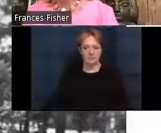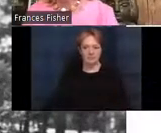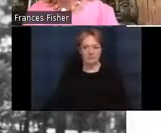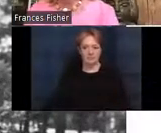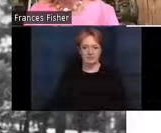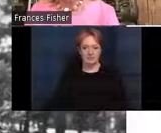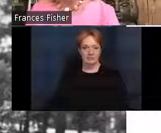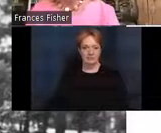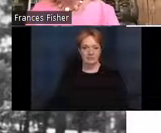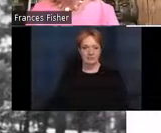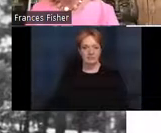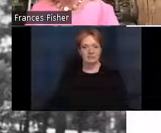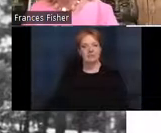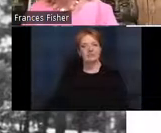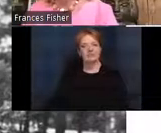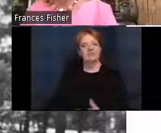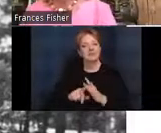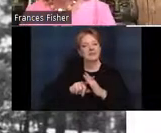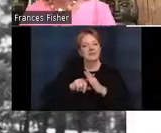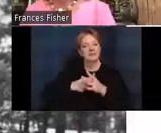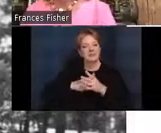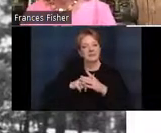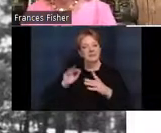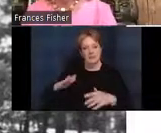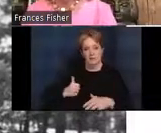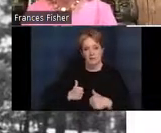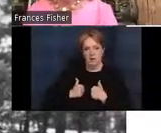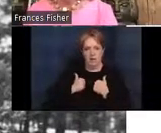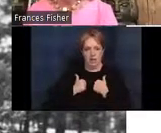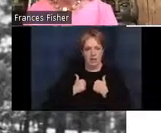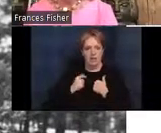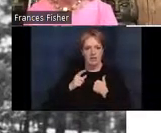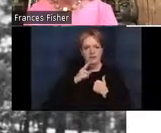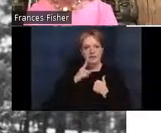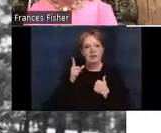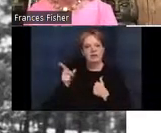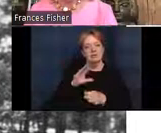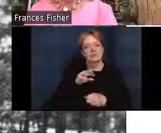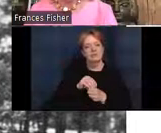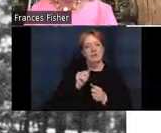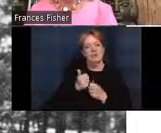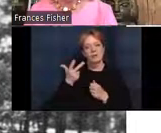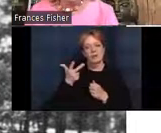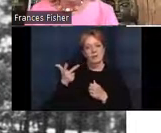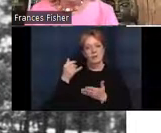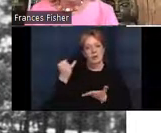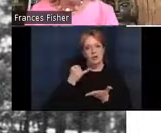beginning her life. She really became a trilogy of artists. And here you